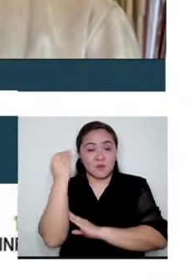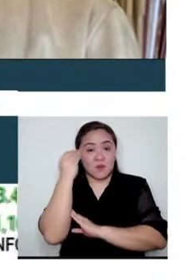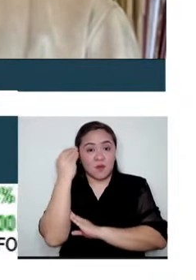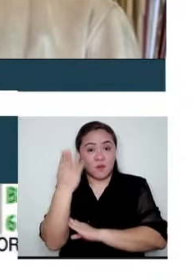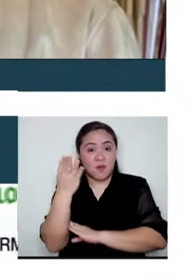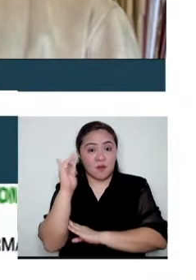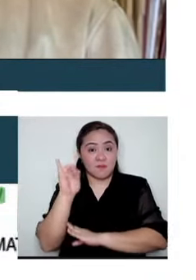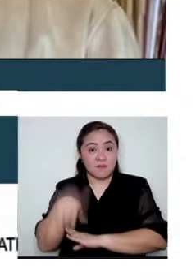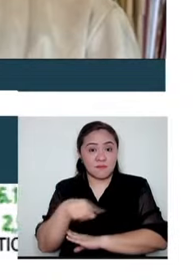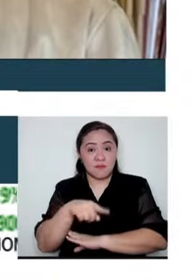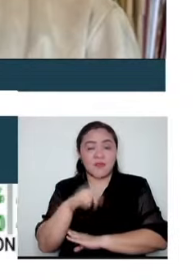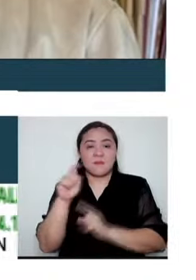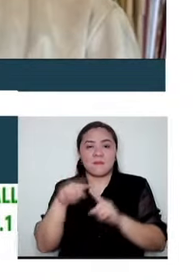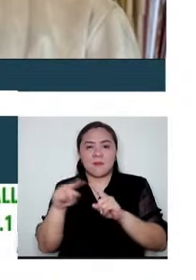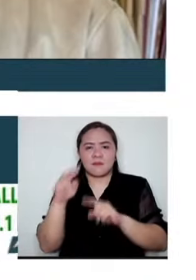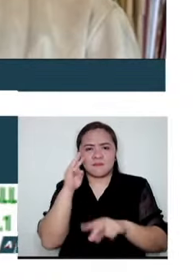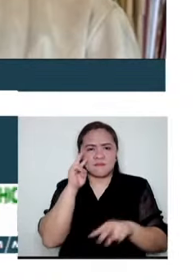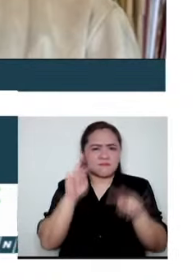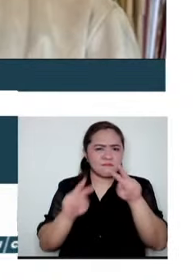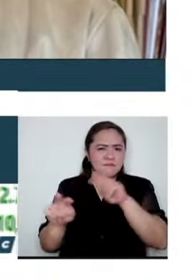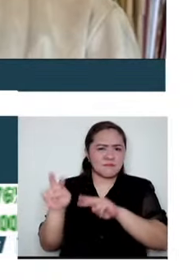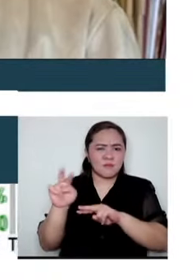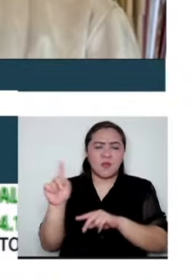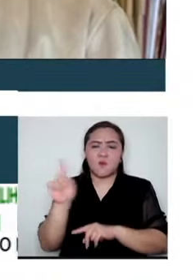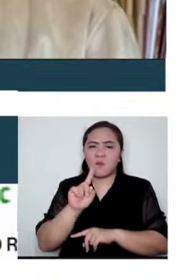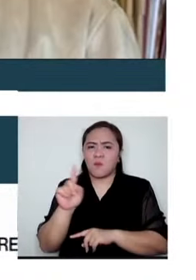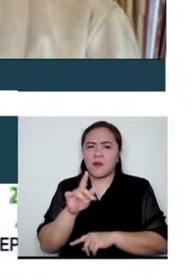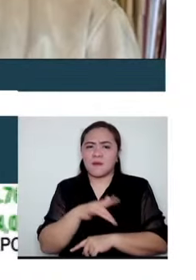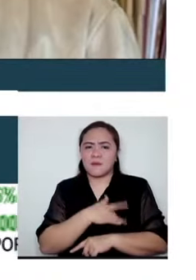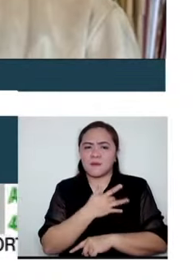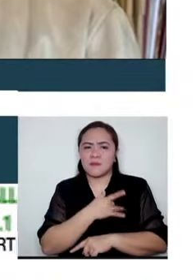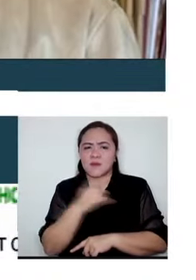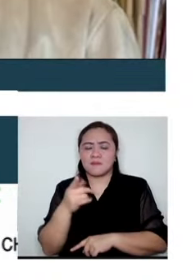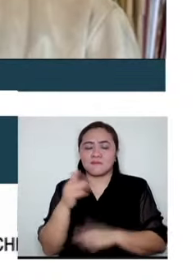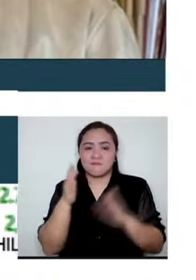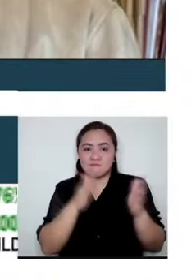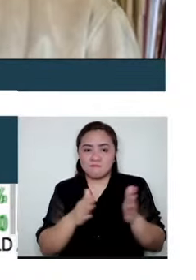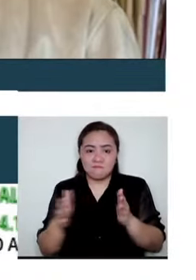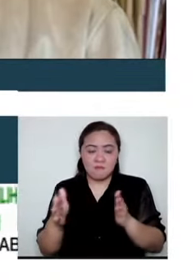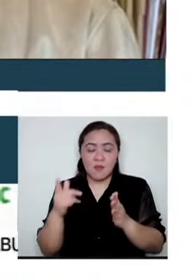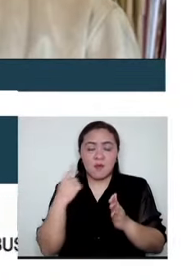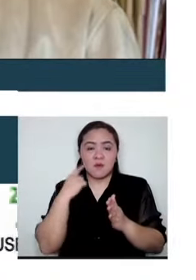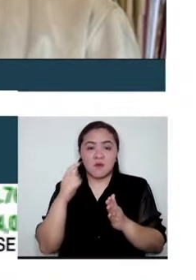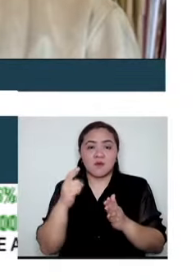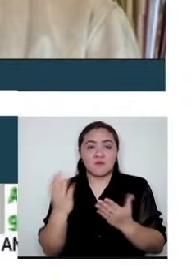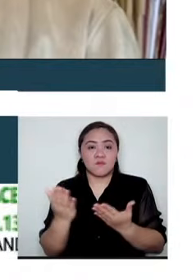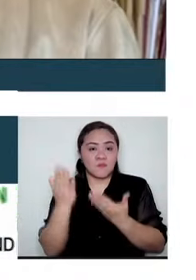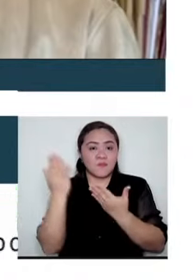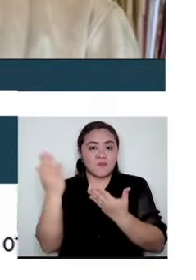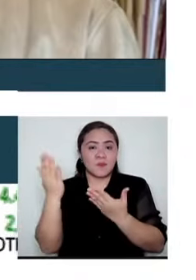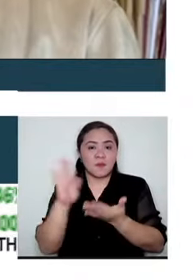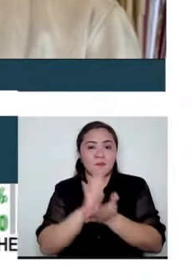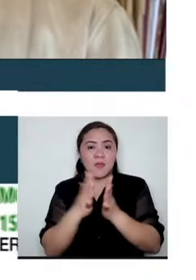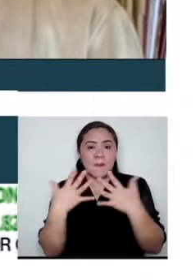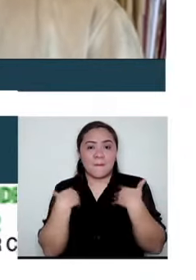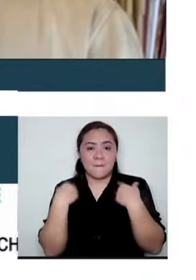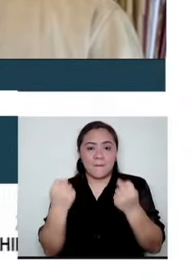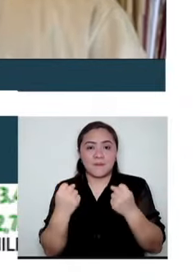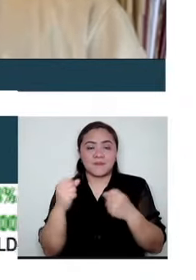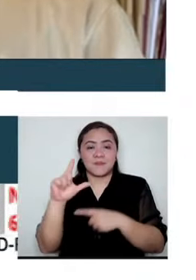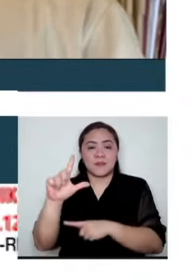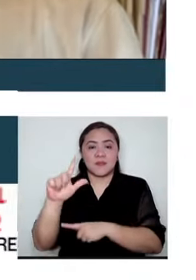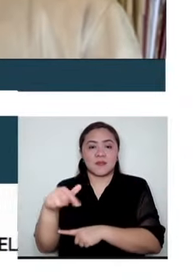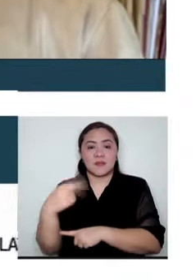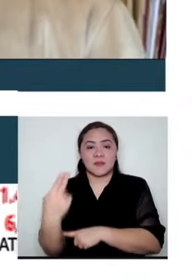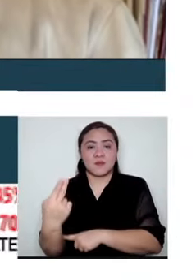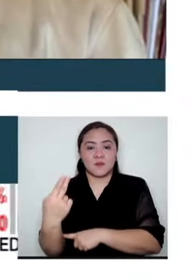terms of looking at that, what possible legislation do you have in mind to further strengthen the LGUs so that